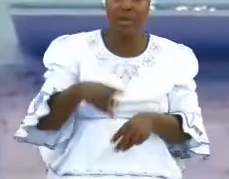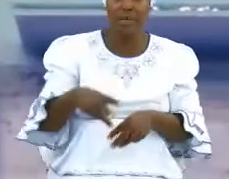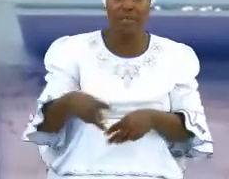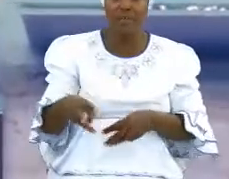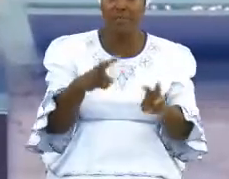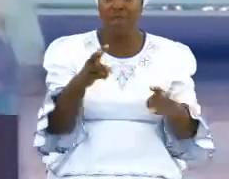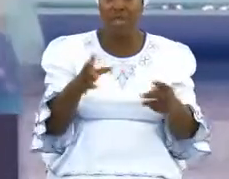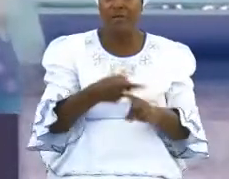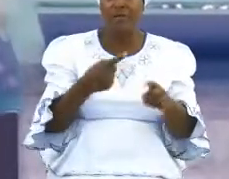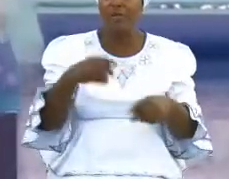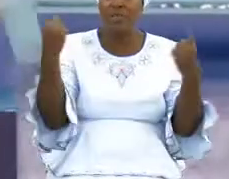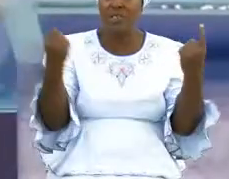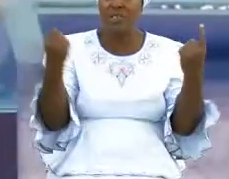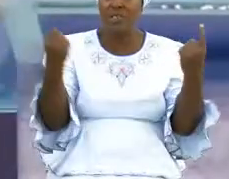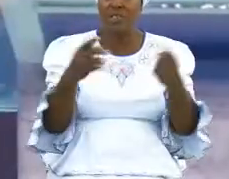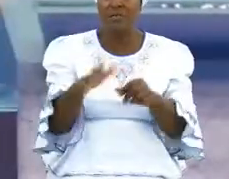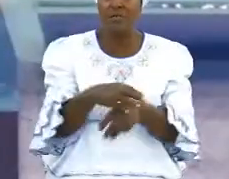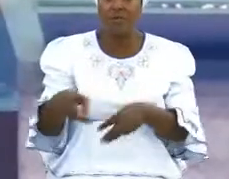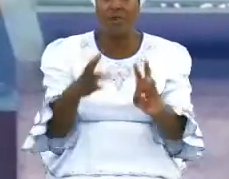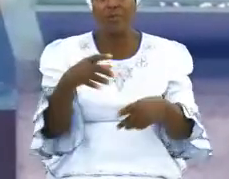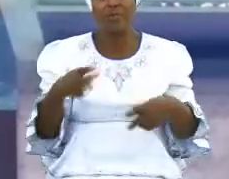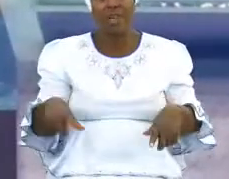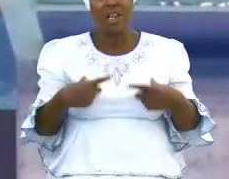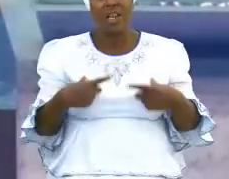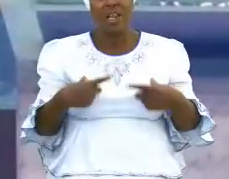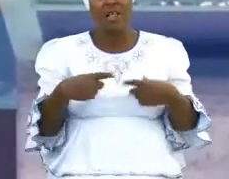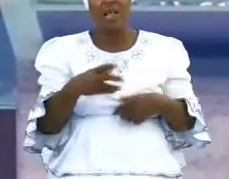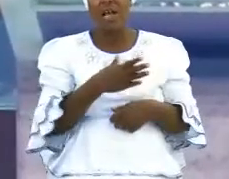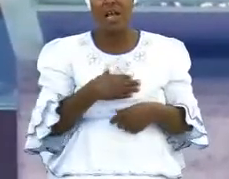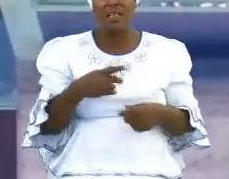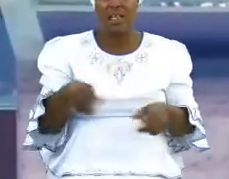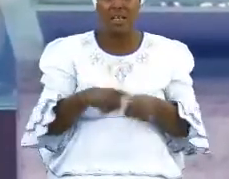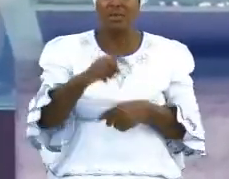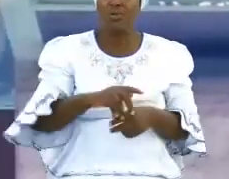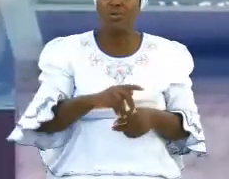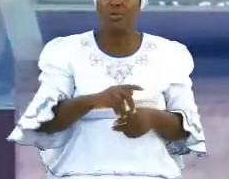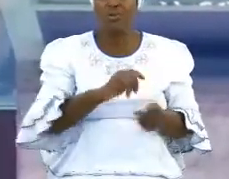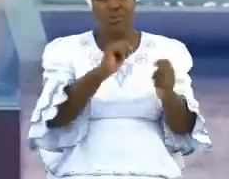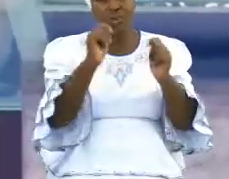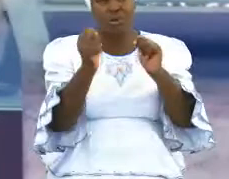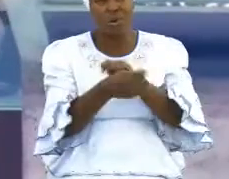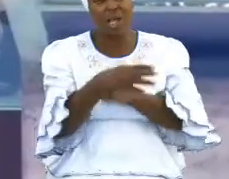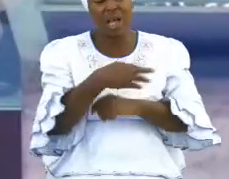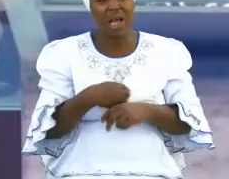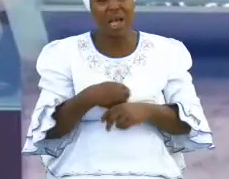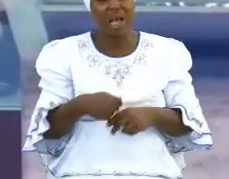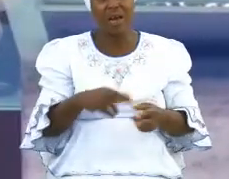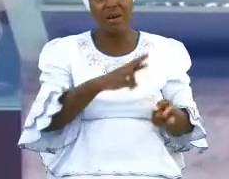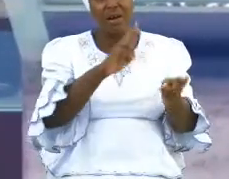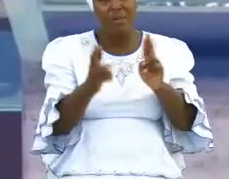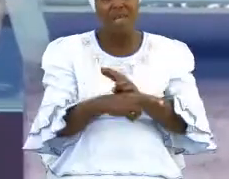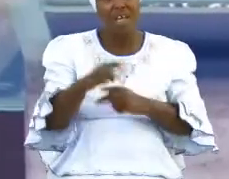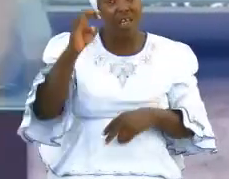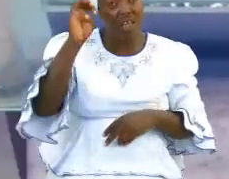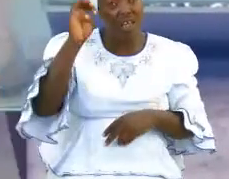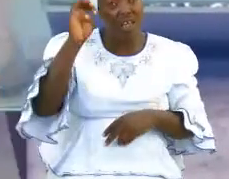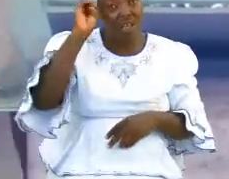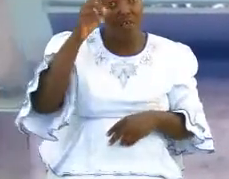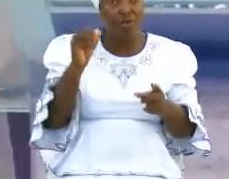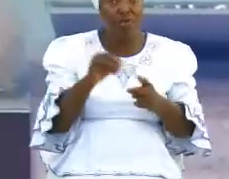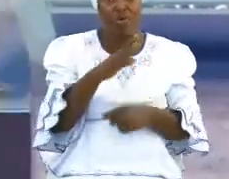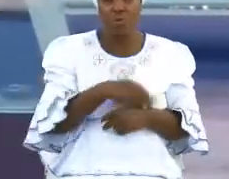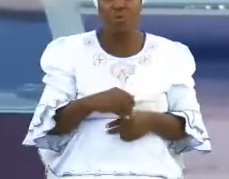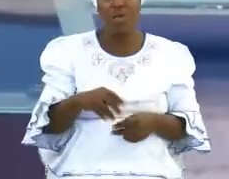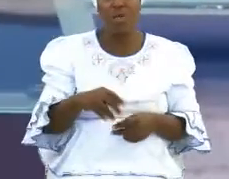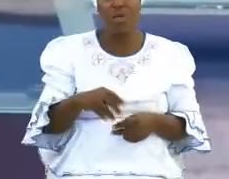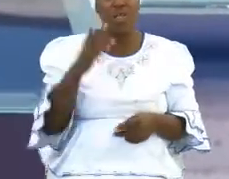sinful ways of your life. And as you turn and repent, each year will turn and repent,